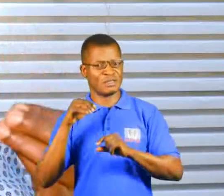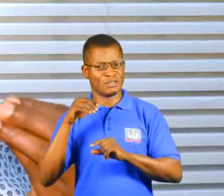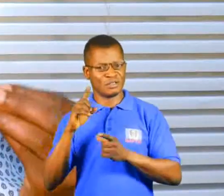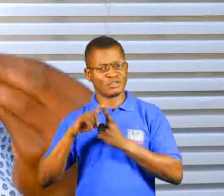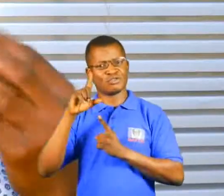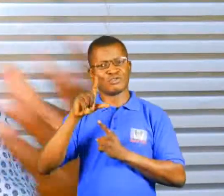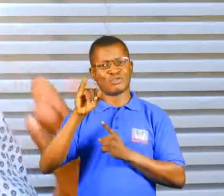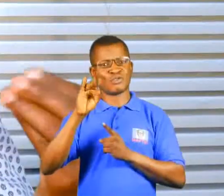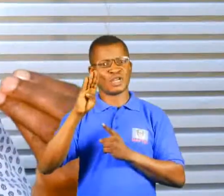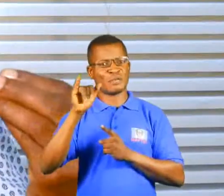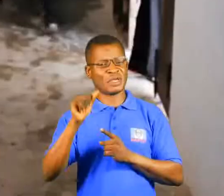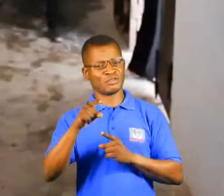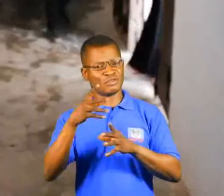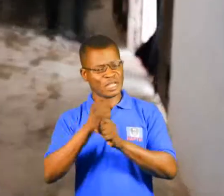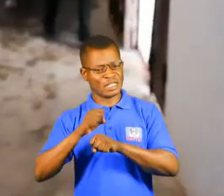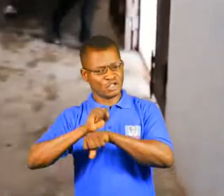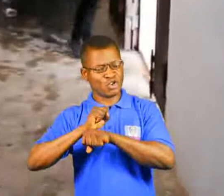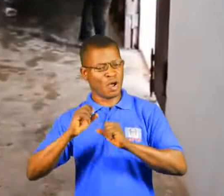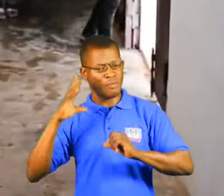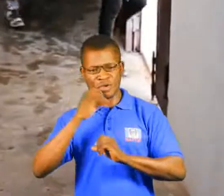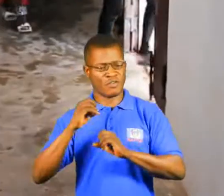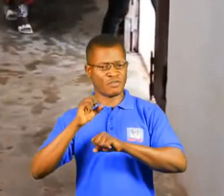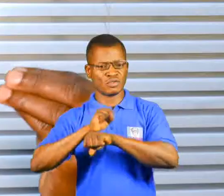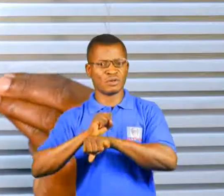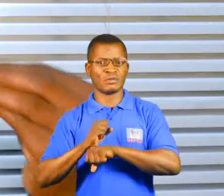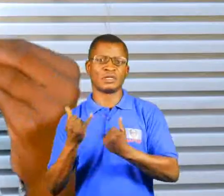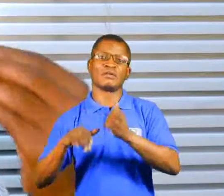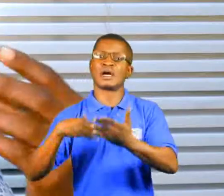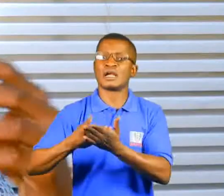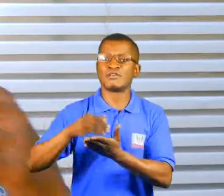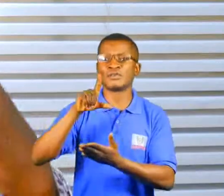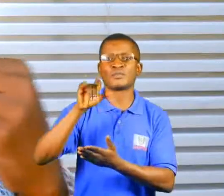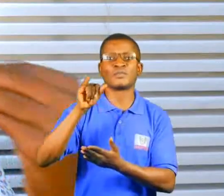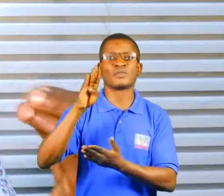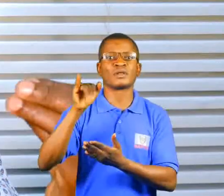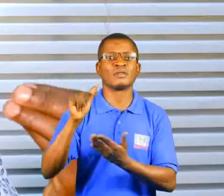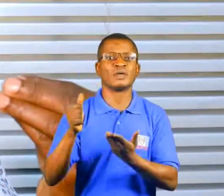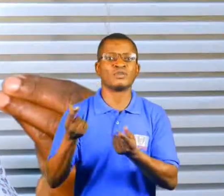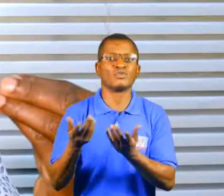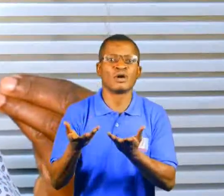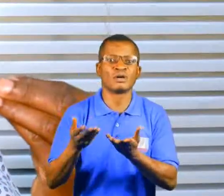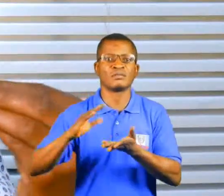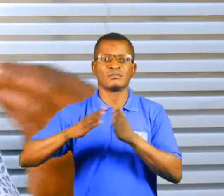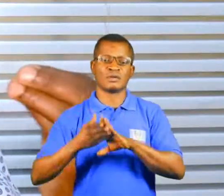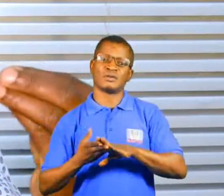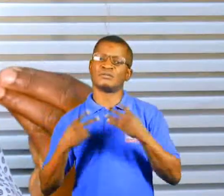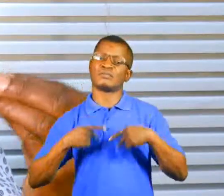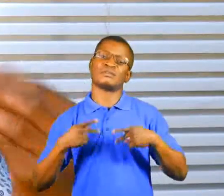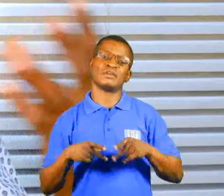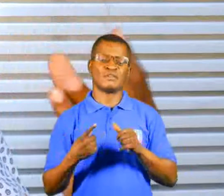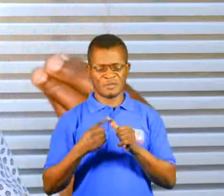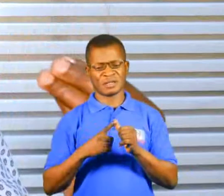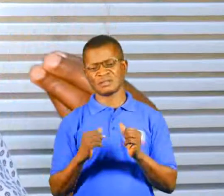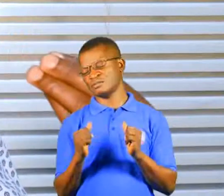abroad to Libya. When she got to Libya, she was forced into prostitution. Of course,